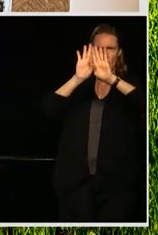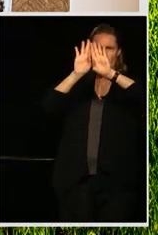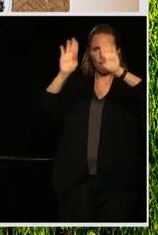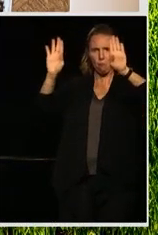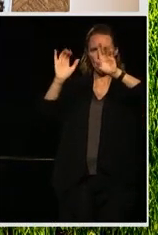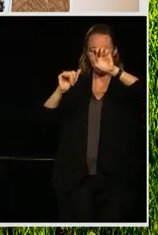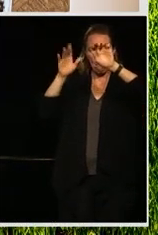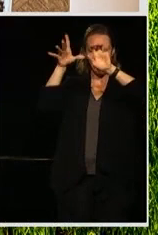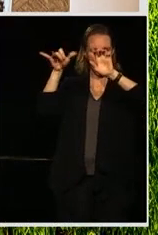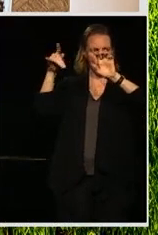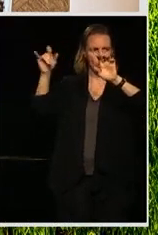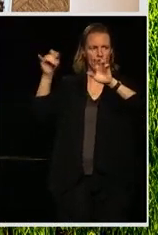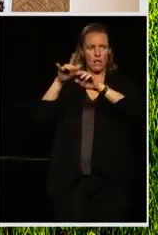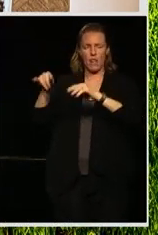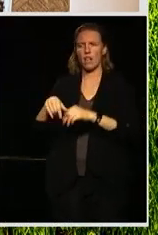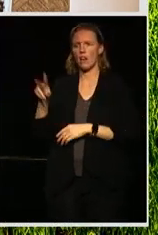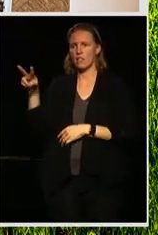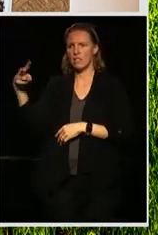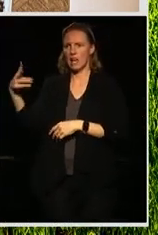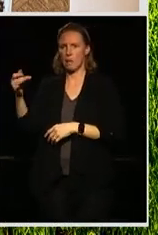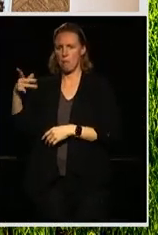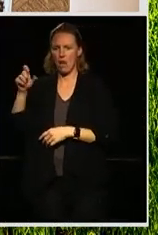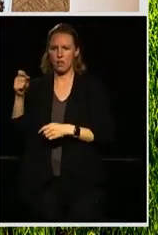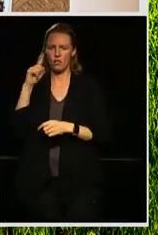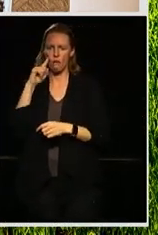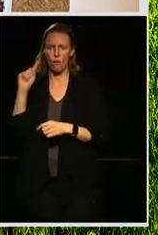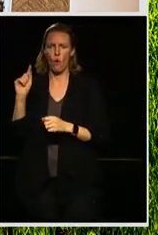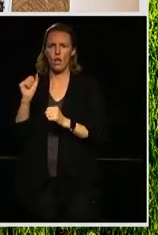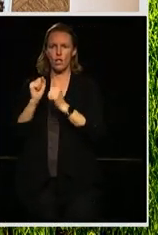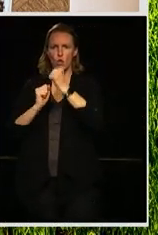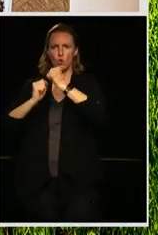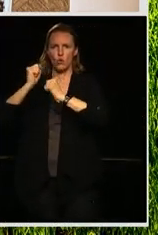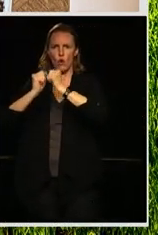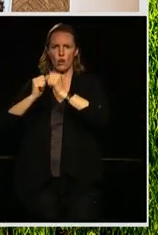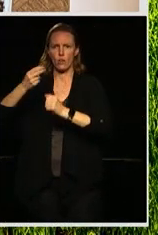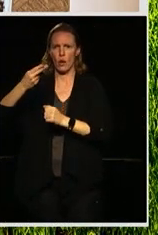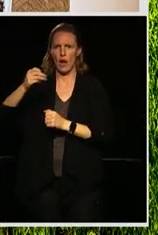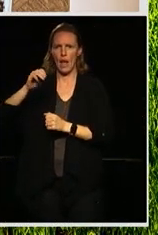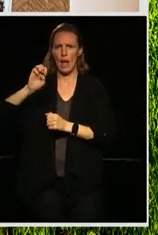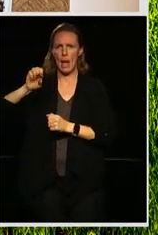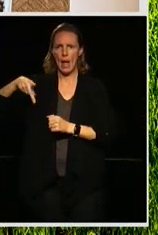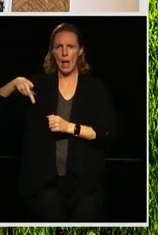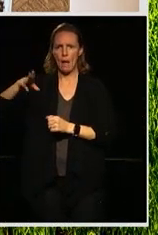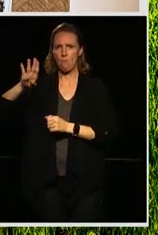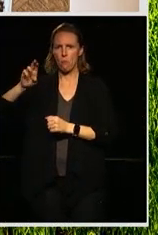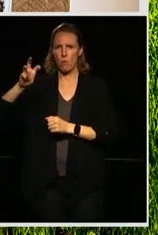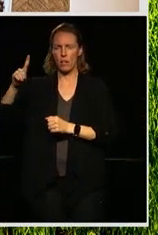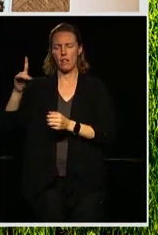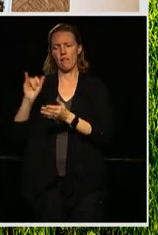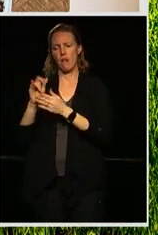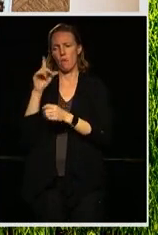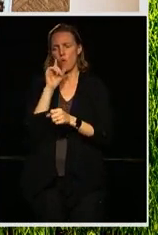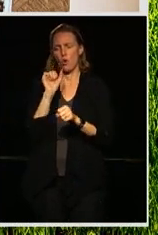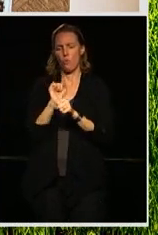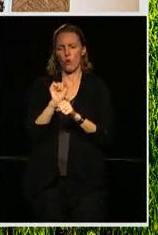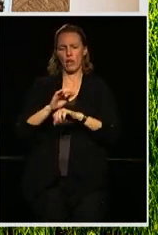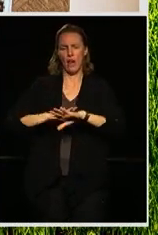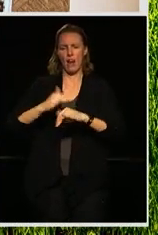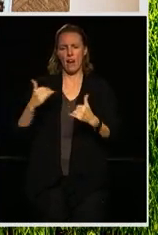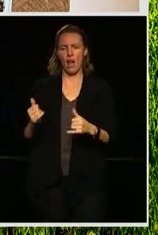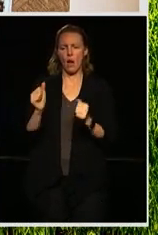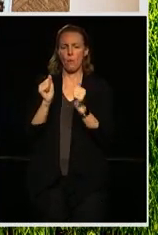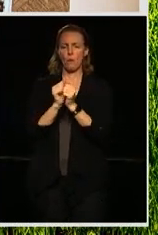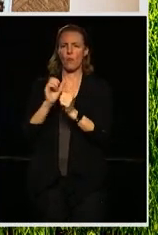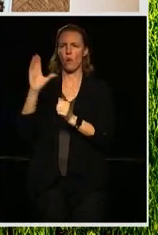replacement. Our second patent is for structural hempwood, which we are working on now with